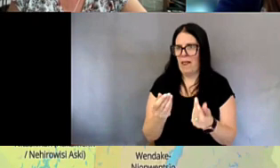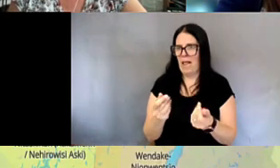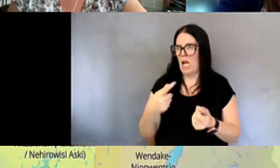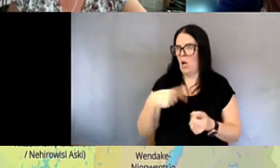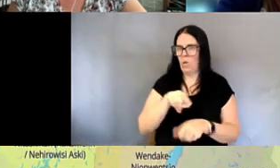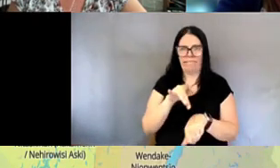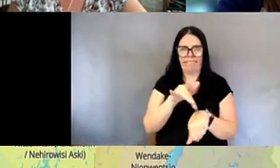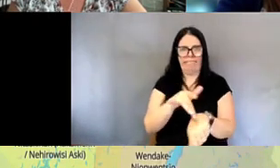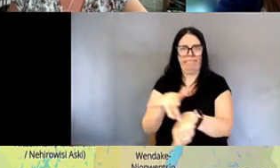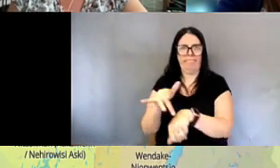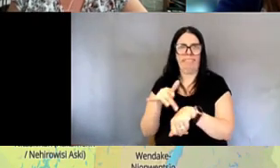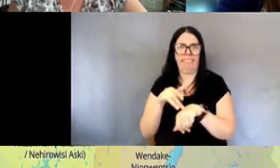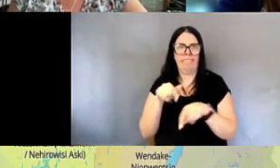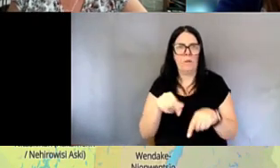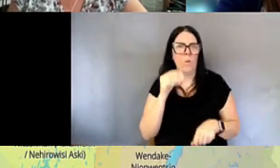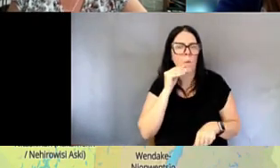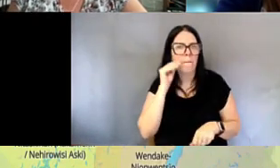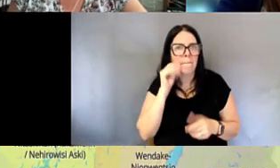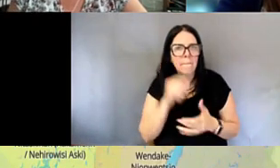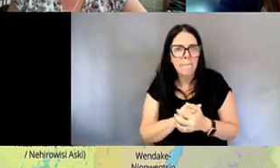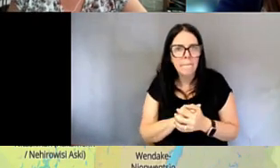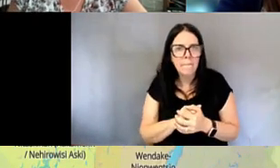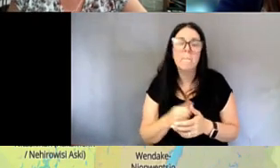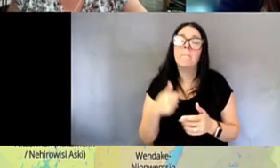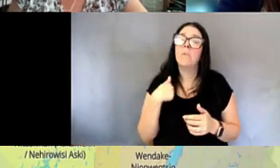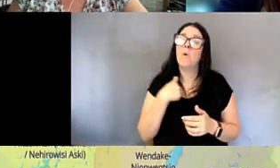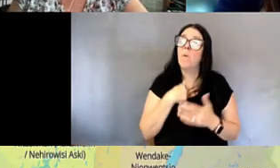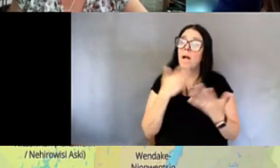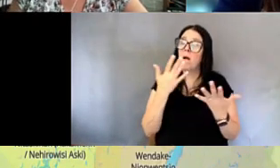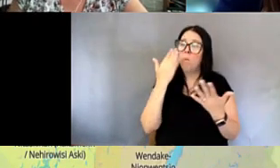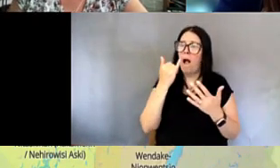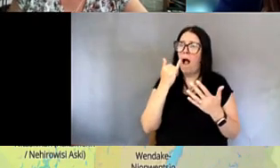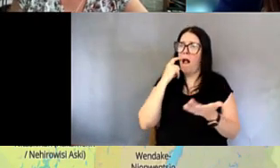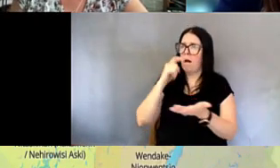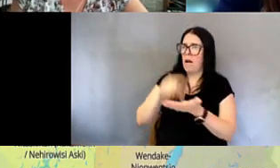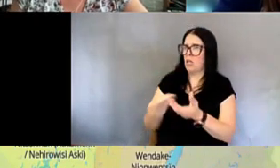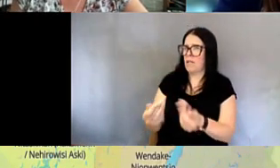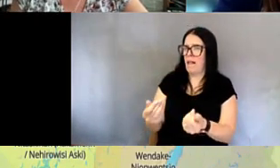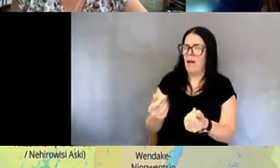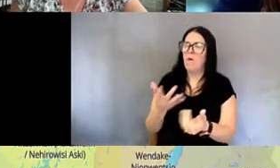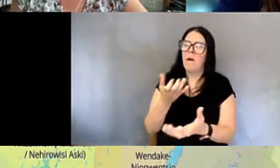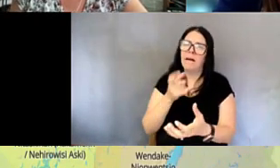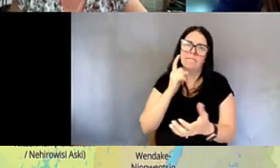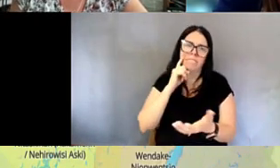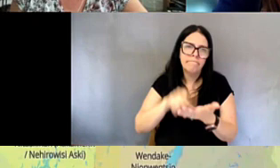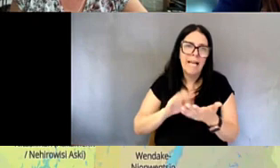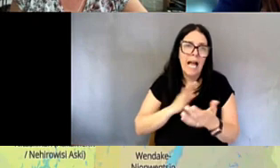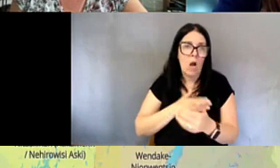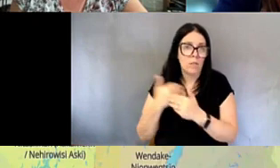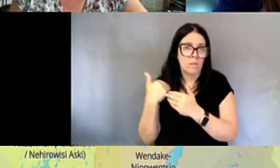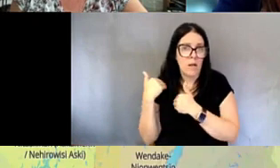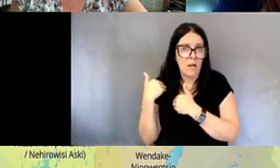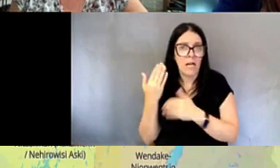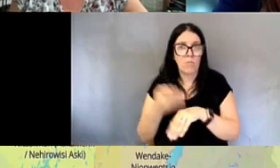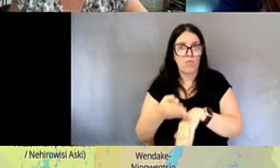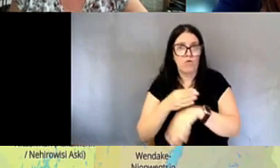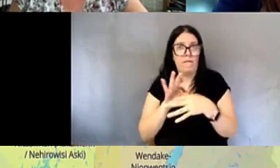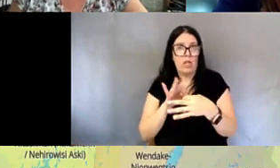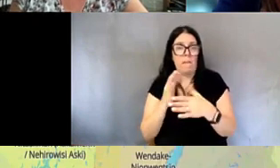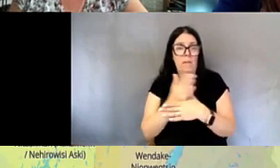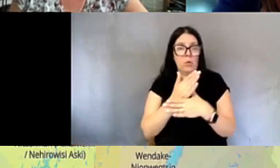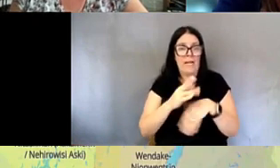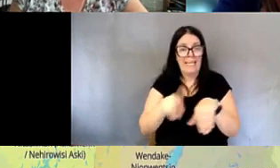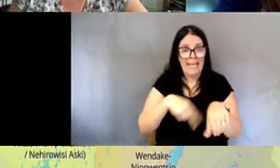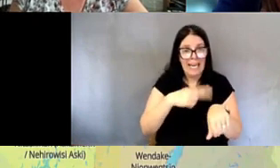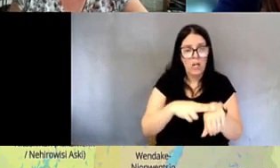each call home. We do this to reaffirm our commitment and responsibility in improving relationships between nations and to